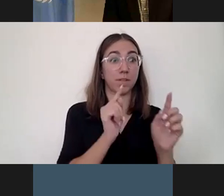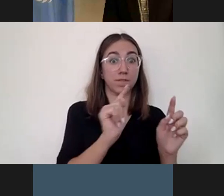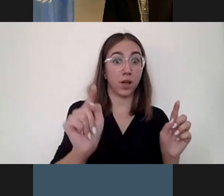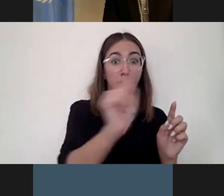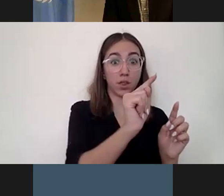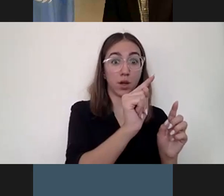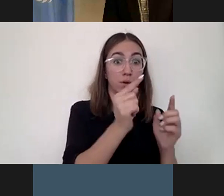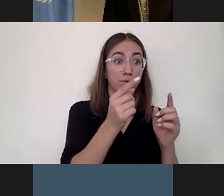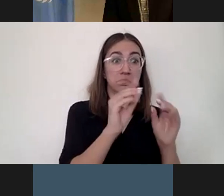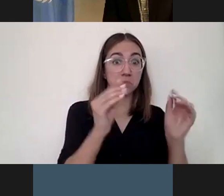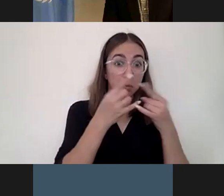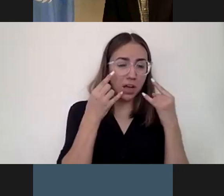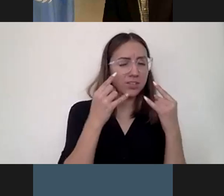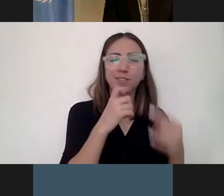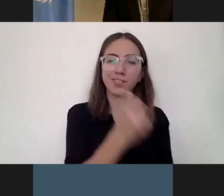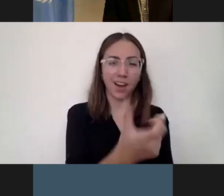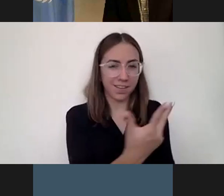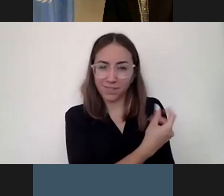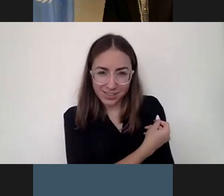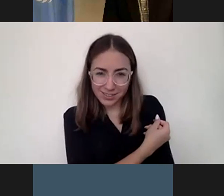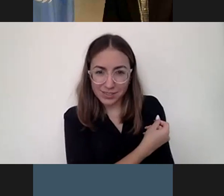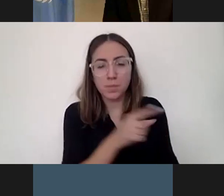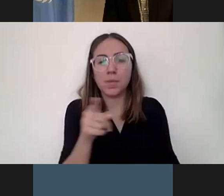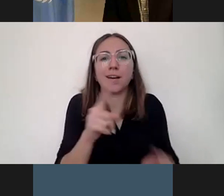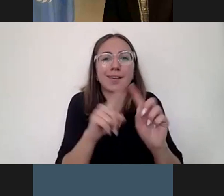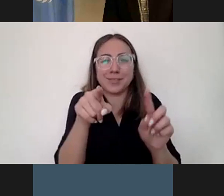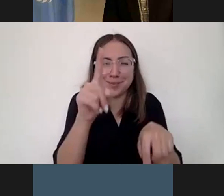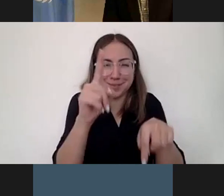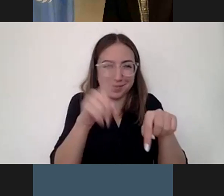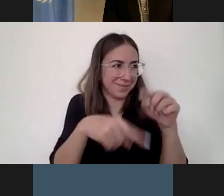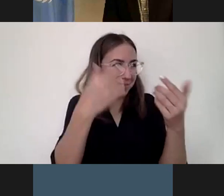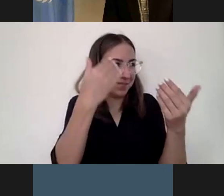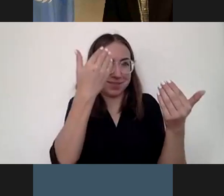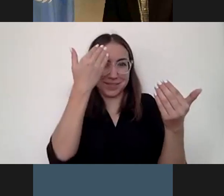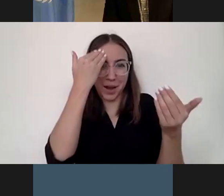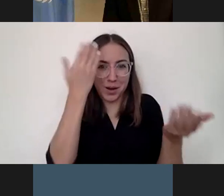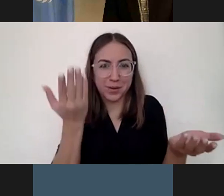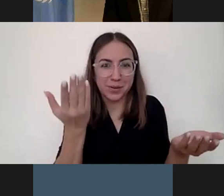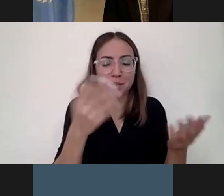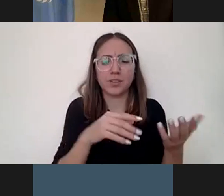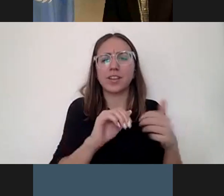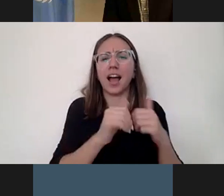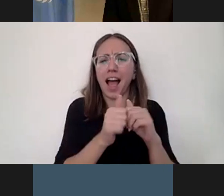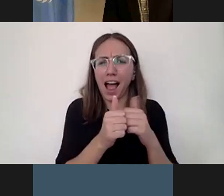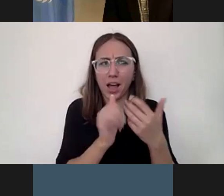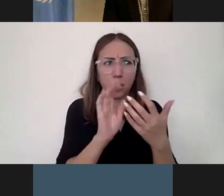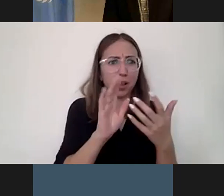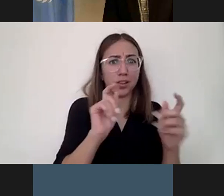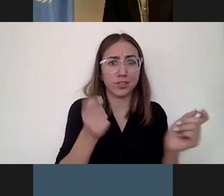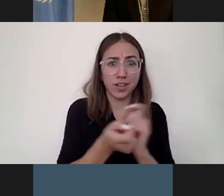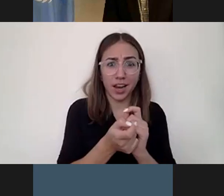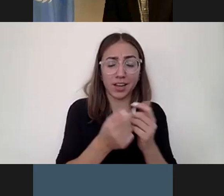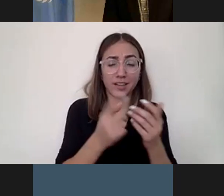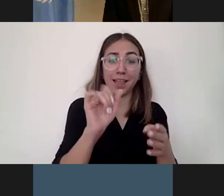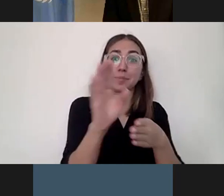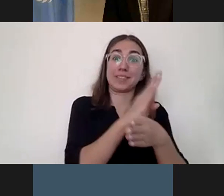not vaccinated, you know, but you can't tell, of course. So how is this going to shake out over time where